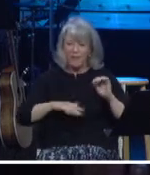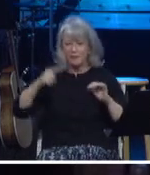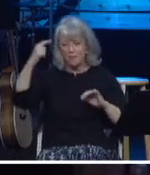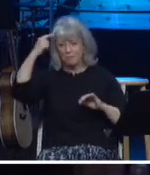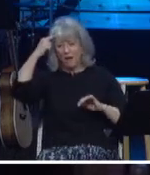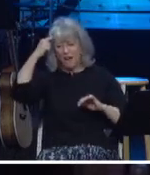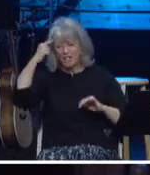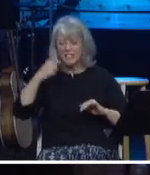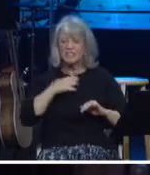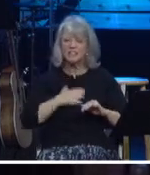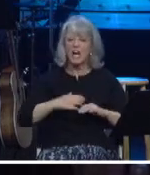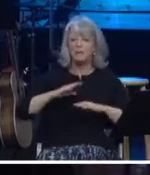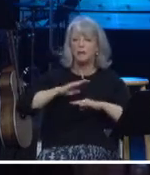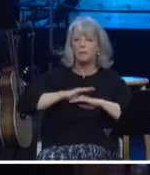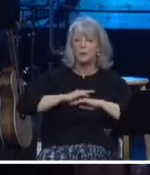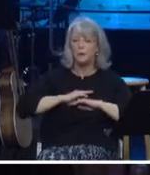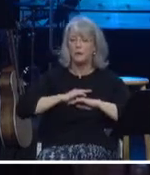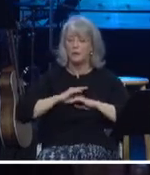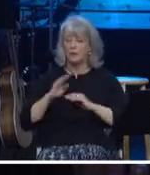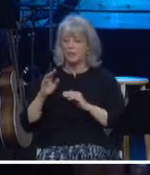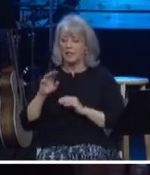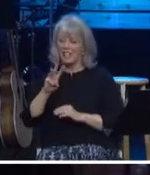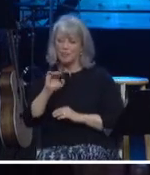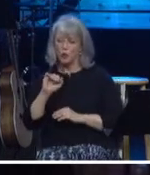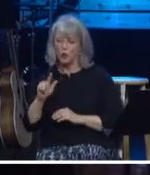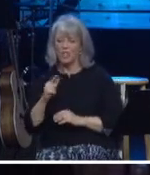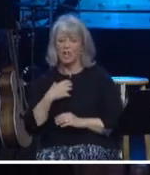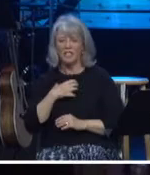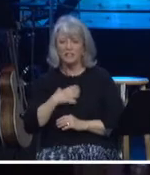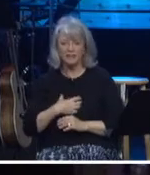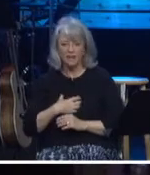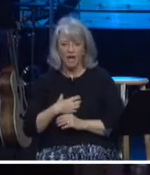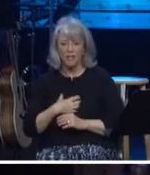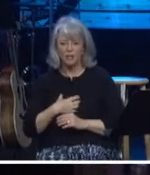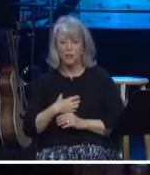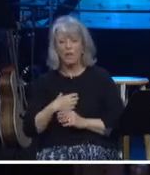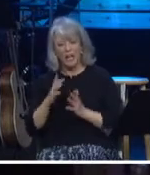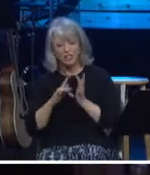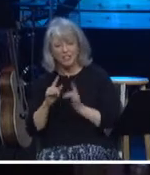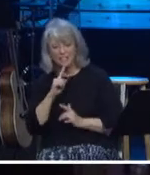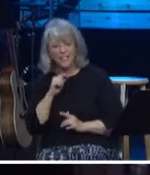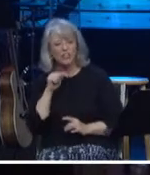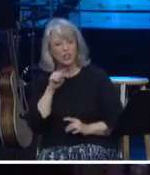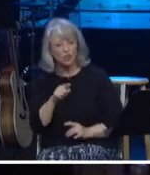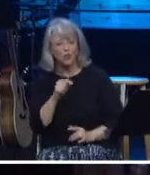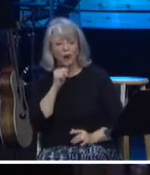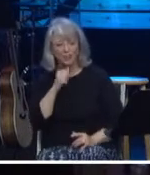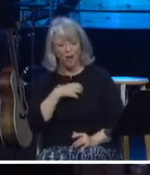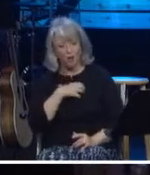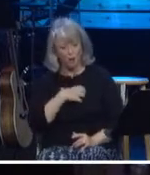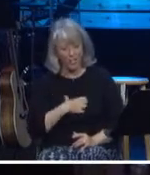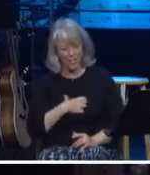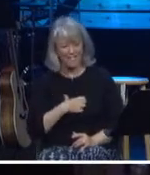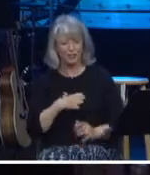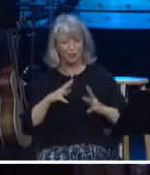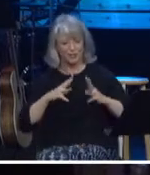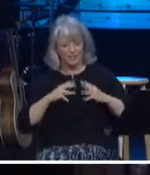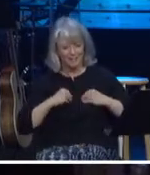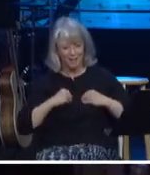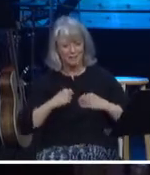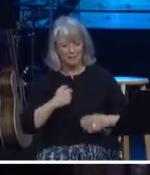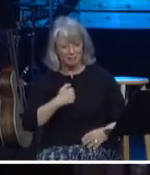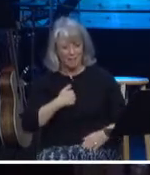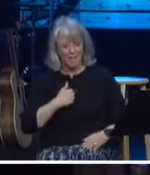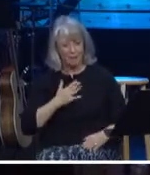will. That's what Jesus says. You are unwilling. It's a will issue. You're unwilling to come to me on my terms.